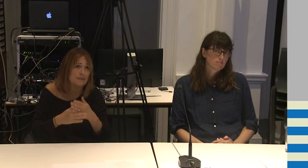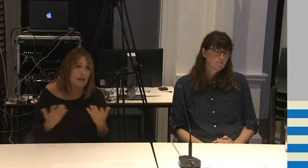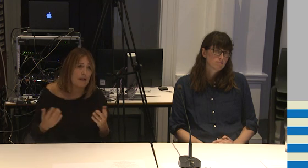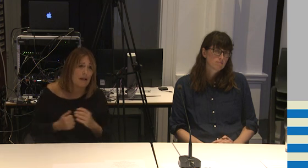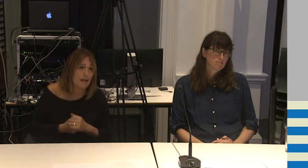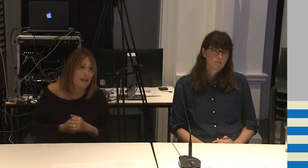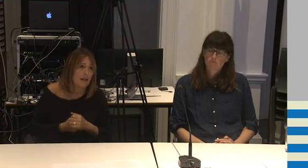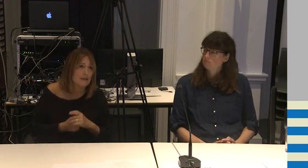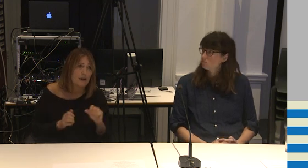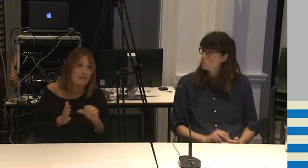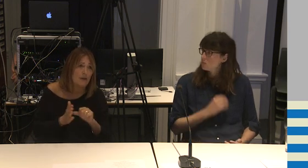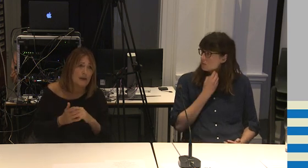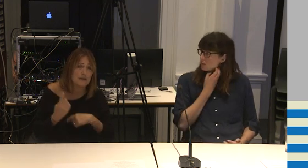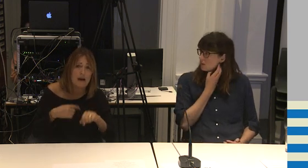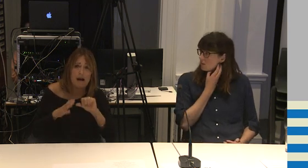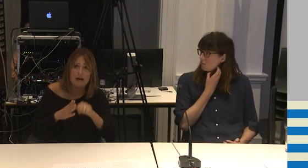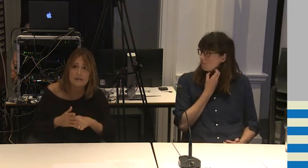piece.